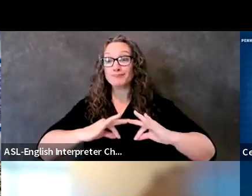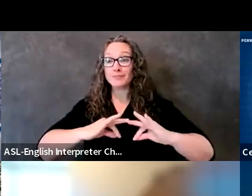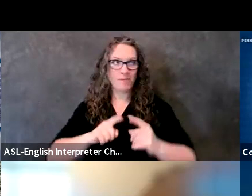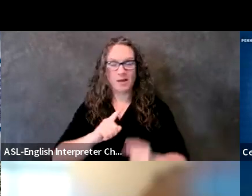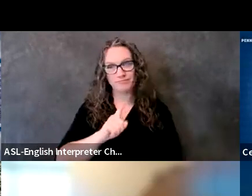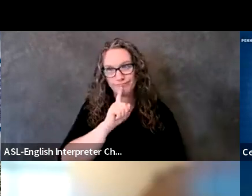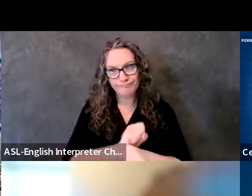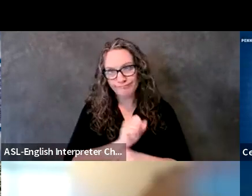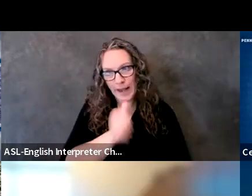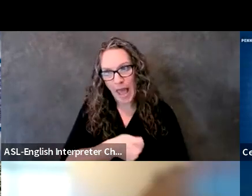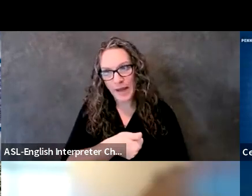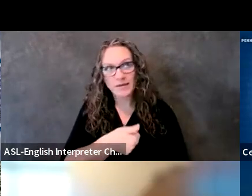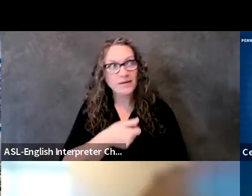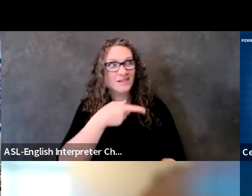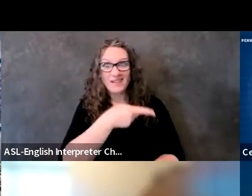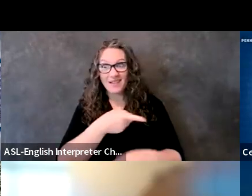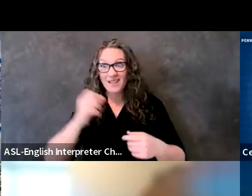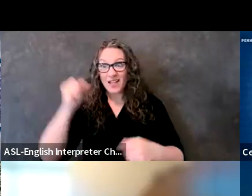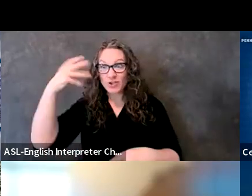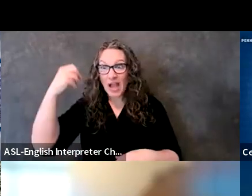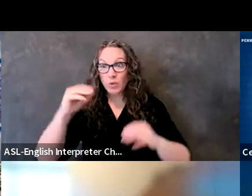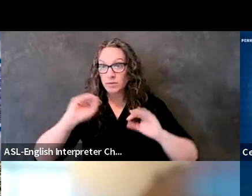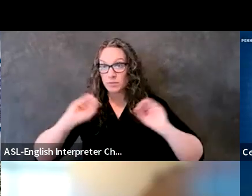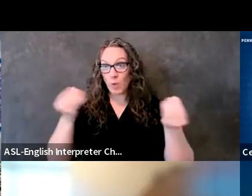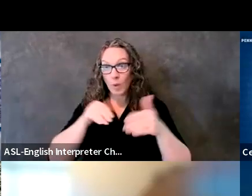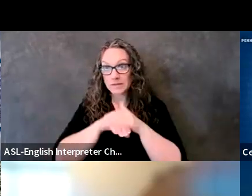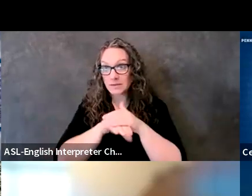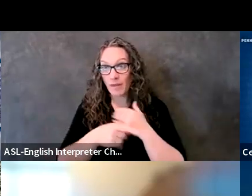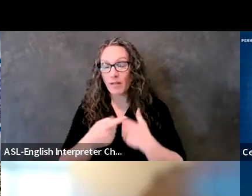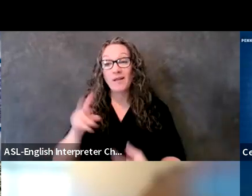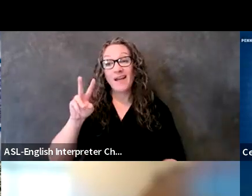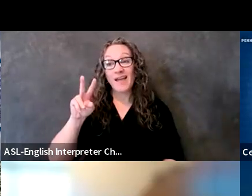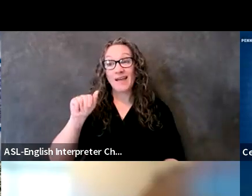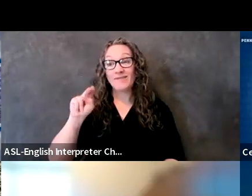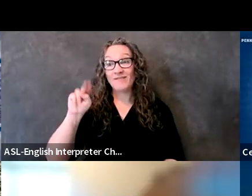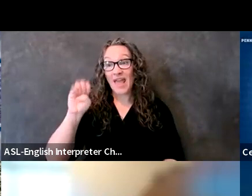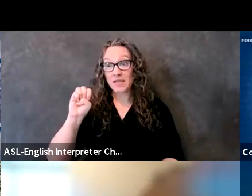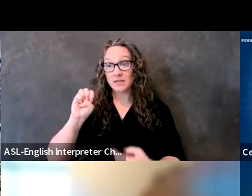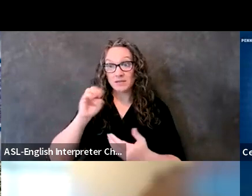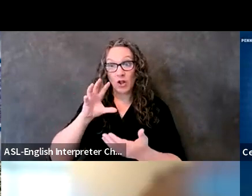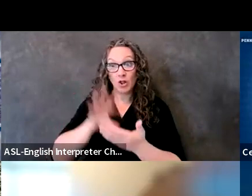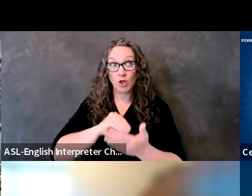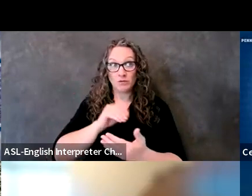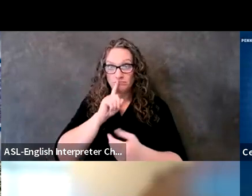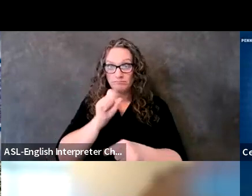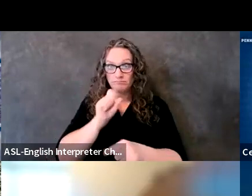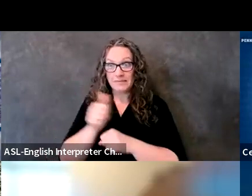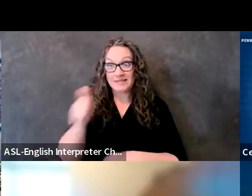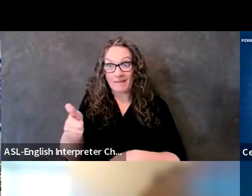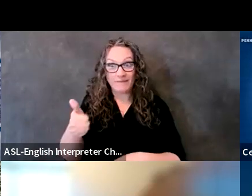It did not have accessible showers. And unfortunately, Vance learned that firsthand. And what we did was address the problem